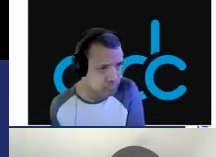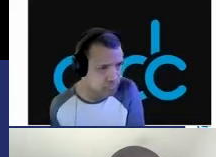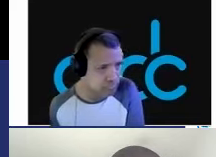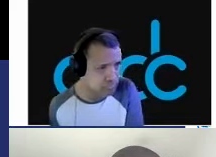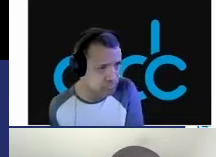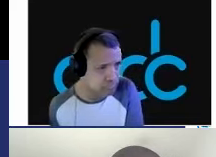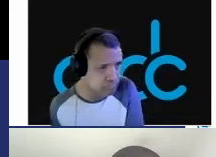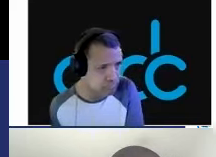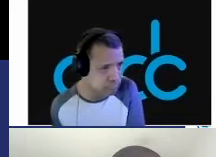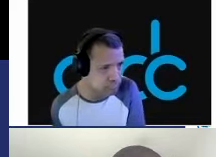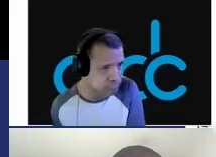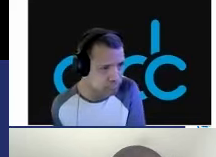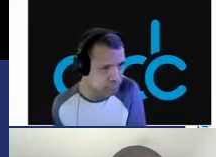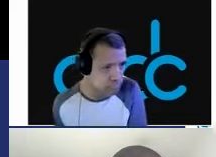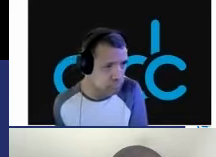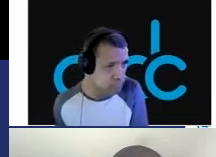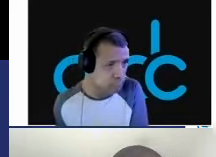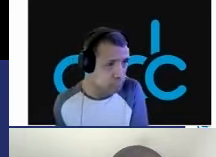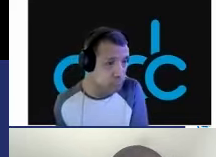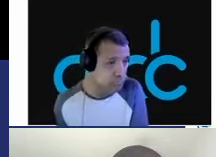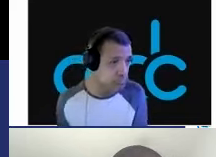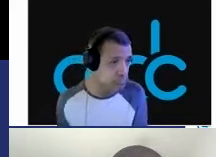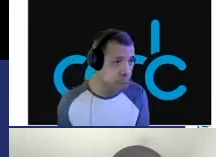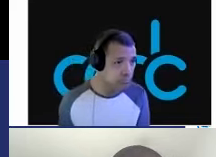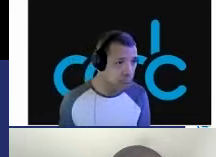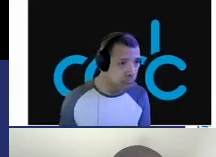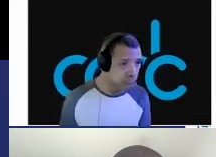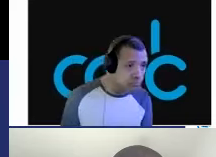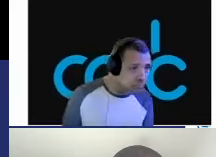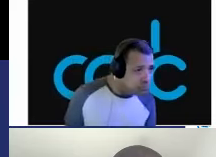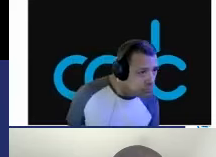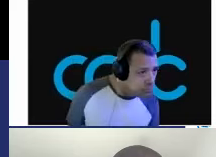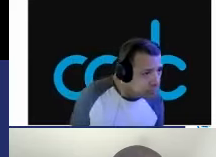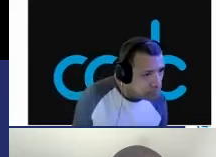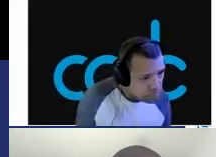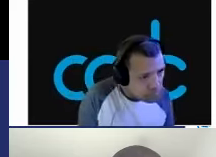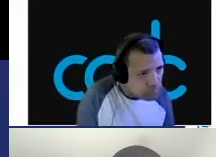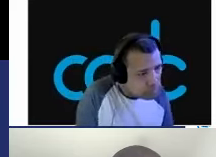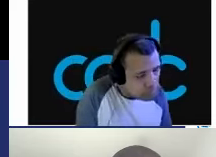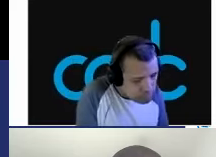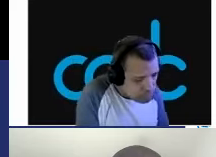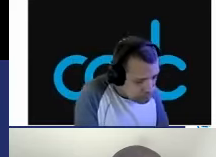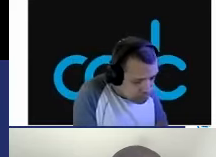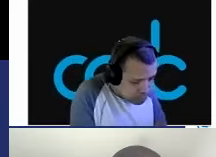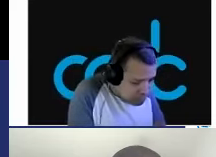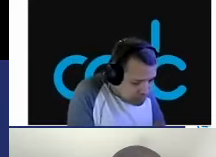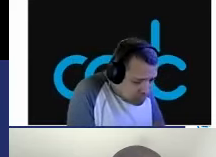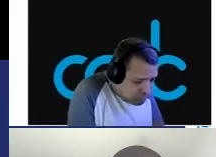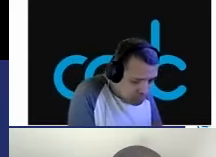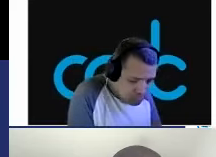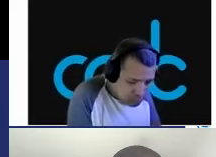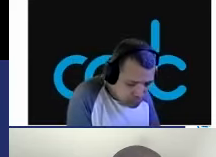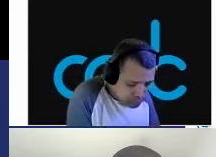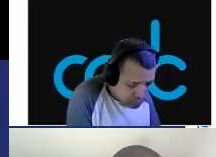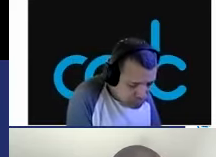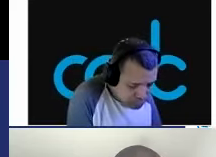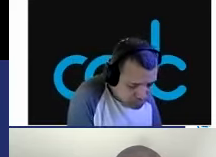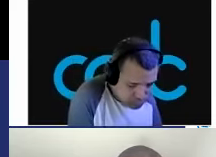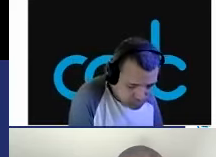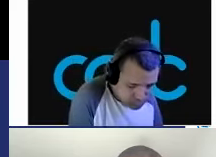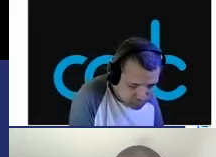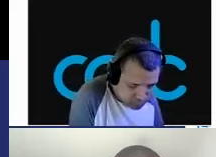really, what's really happening there. We named too that having those positive, having